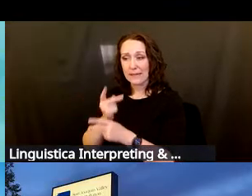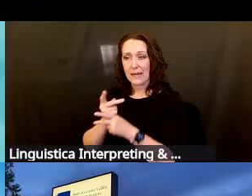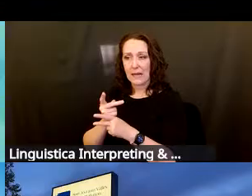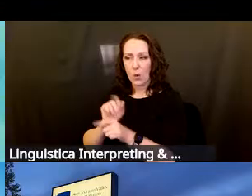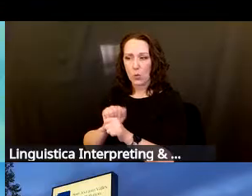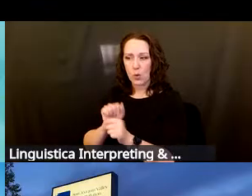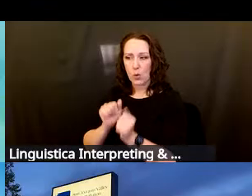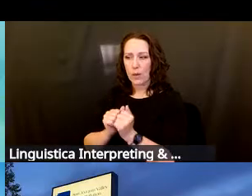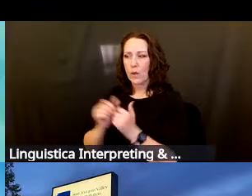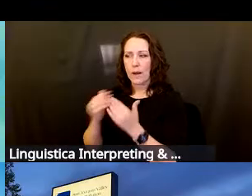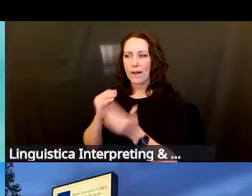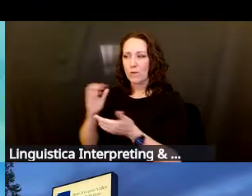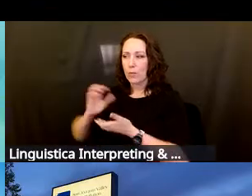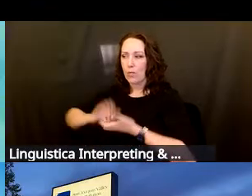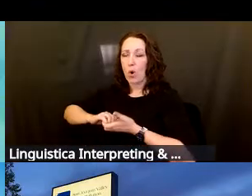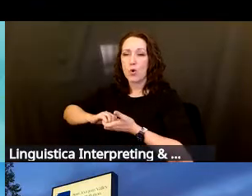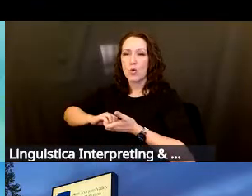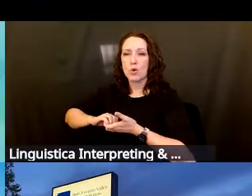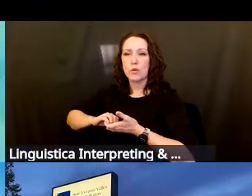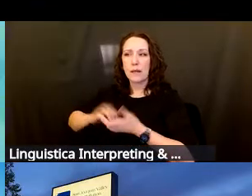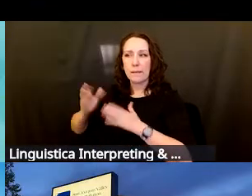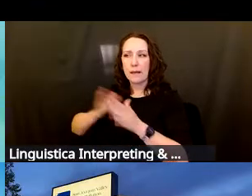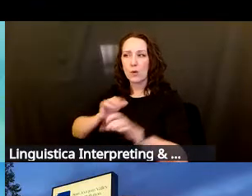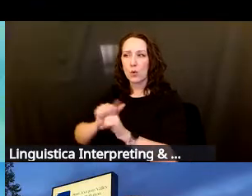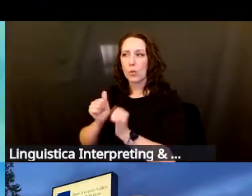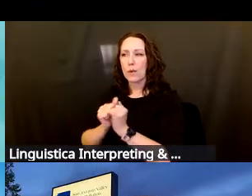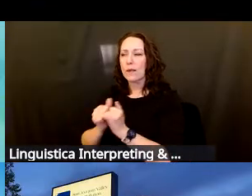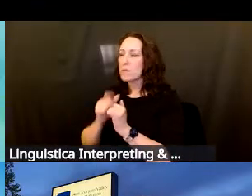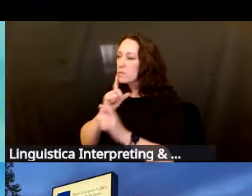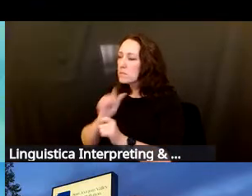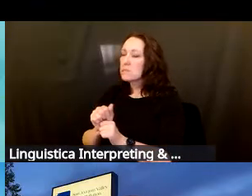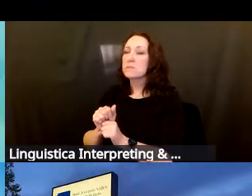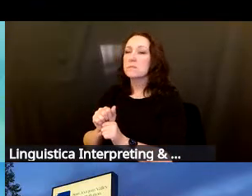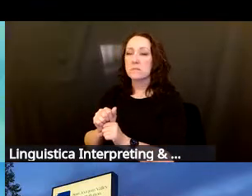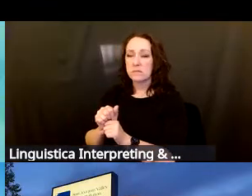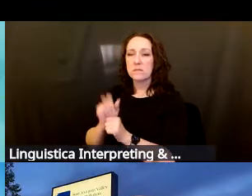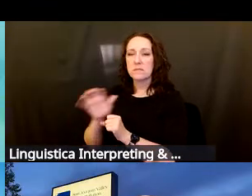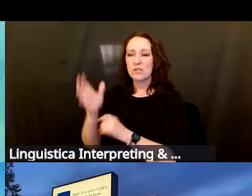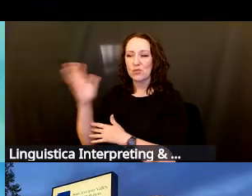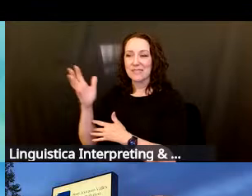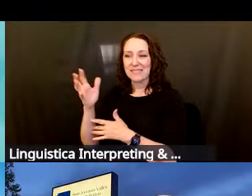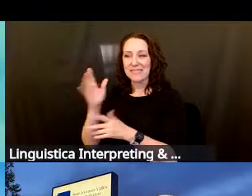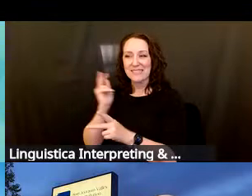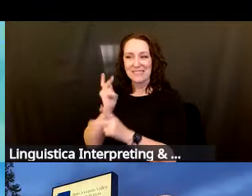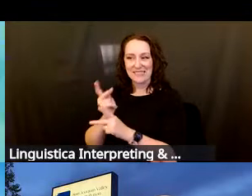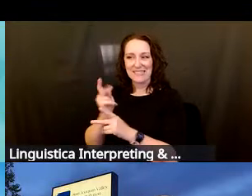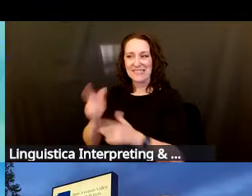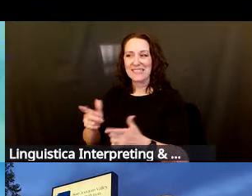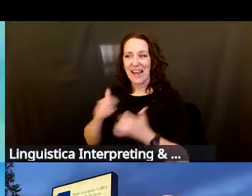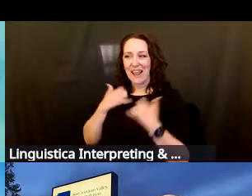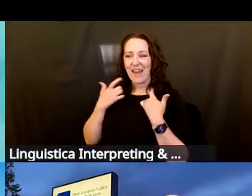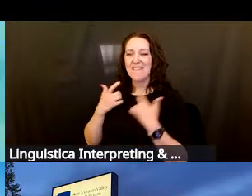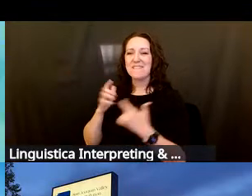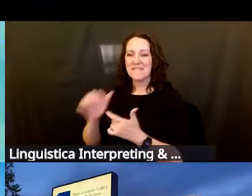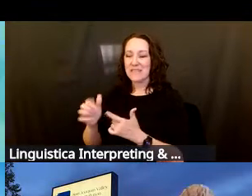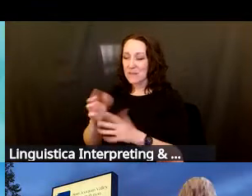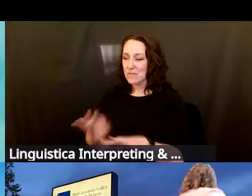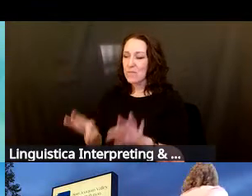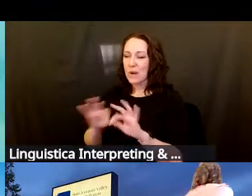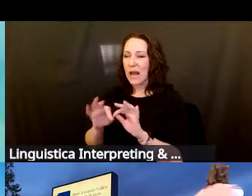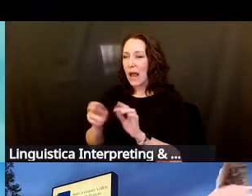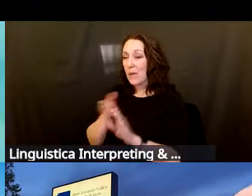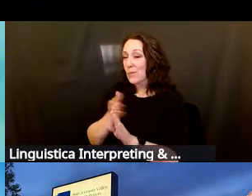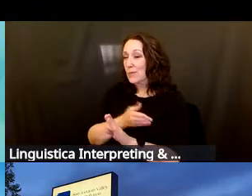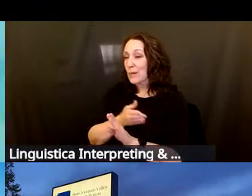whatever partners that they are planning on working with to make sure that the trees stay alive, because that's very important. I did get a little preview of